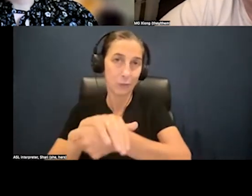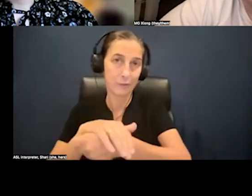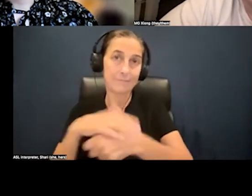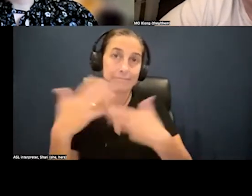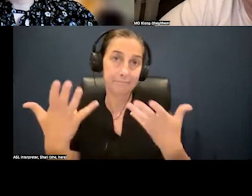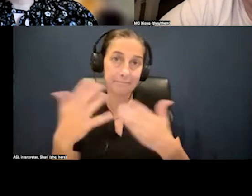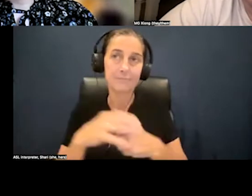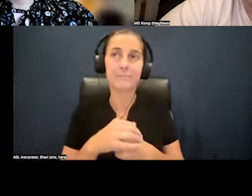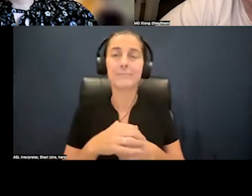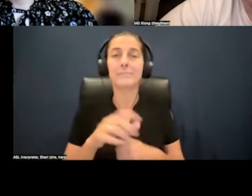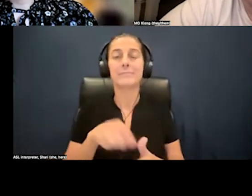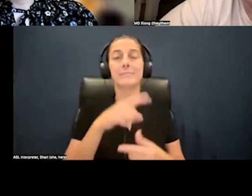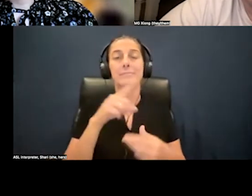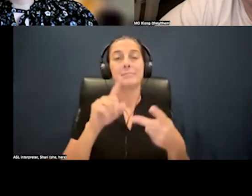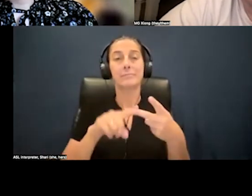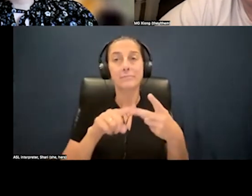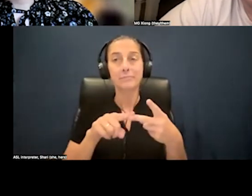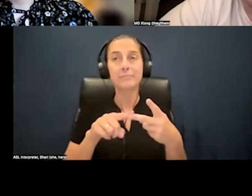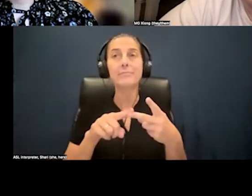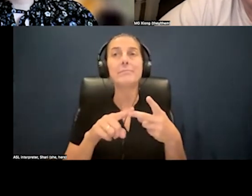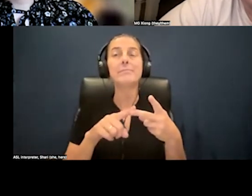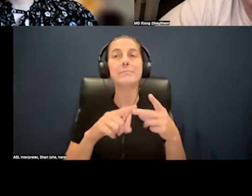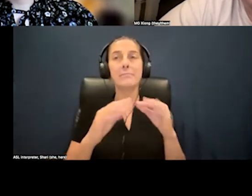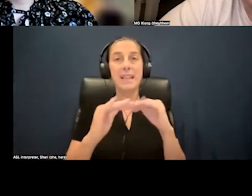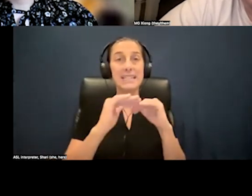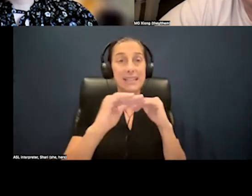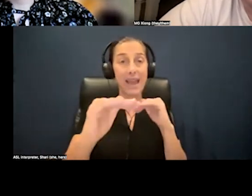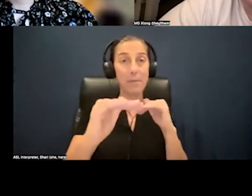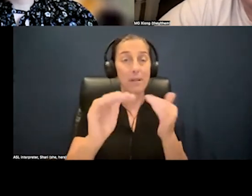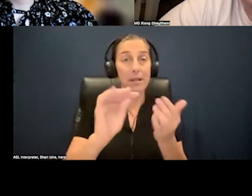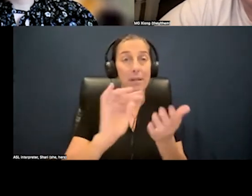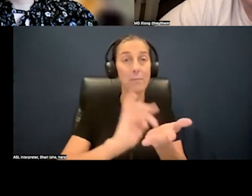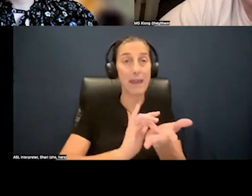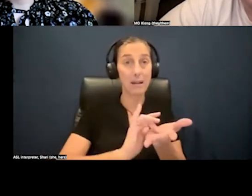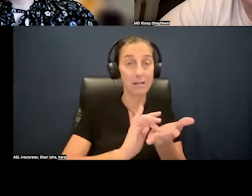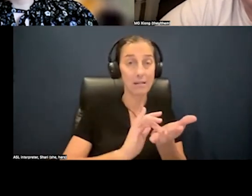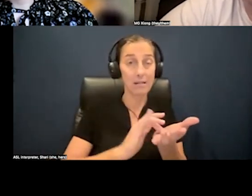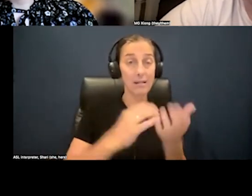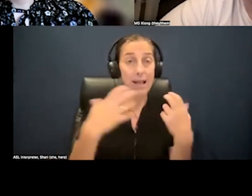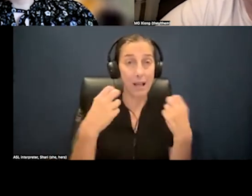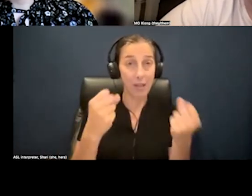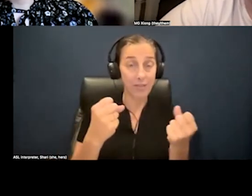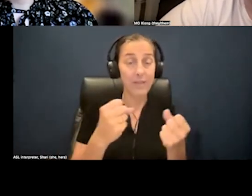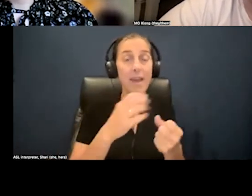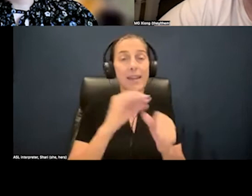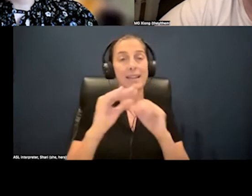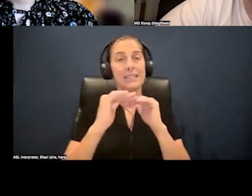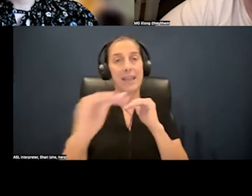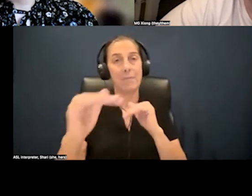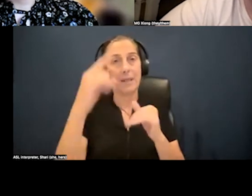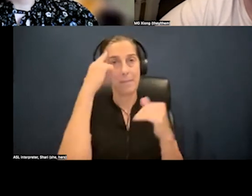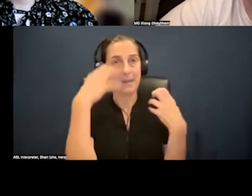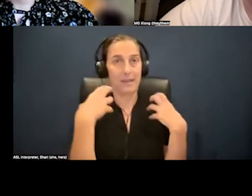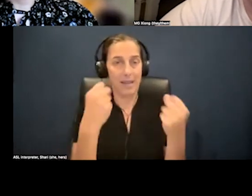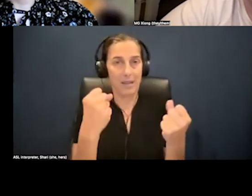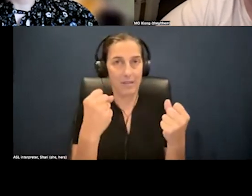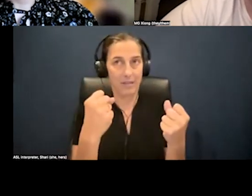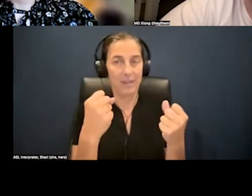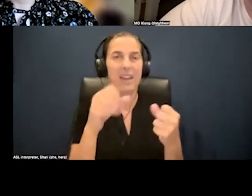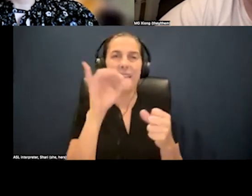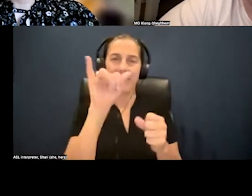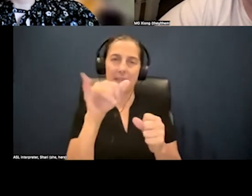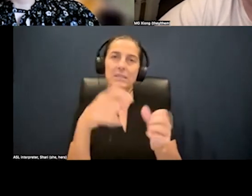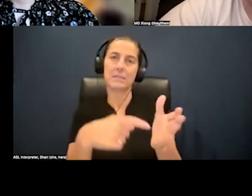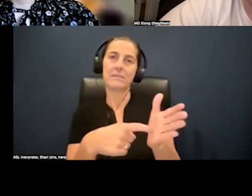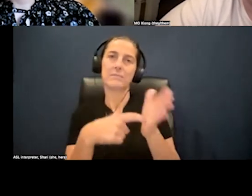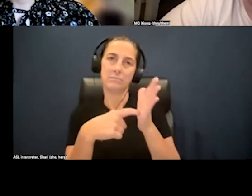then have stable medical and mental health needs and have a letter. And like that's the criteria for like chest